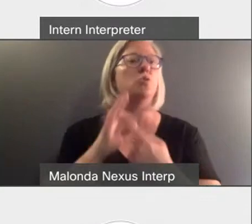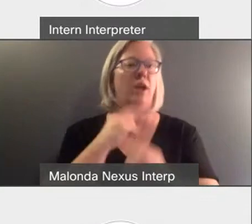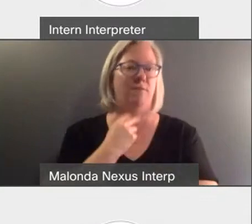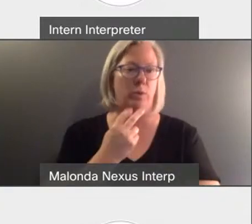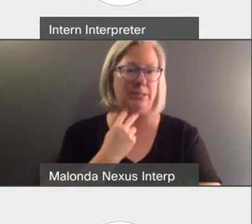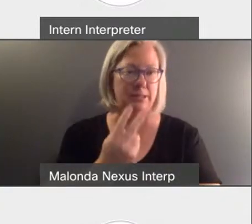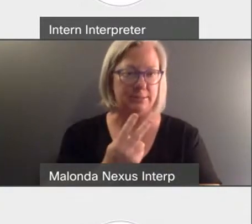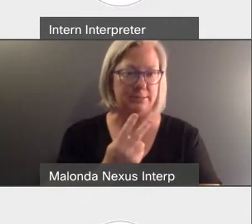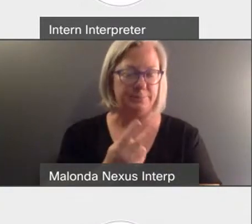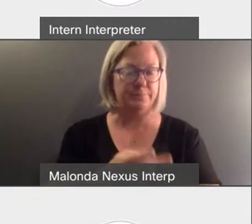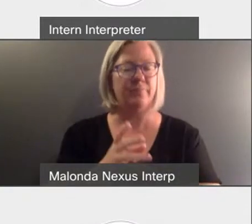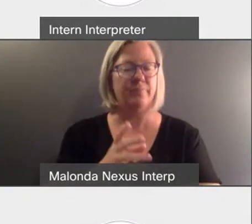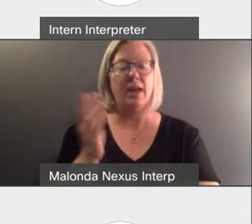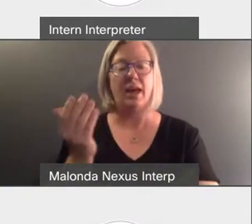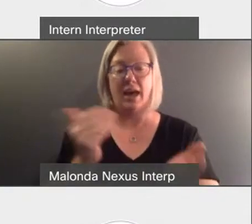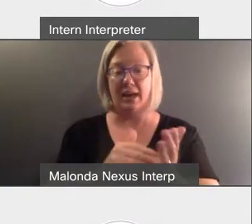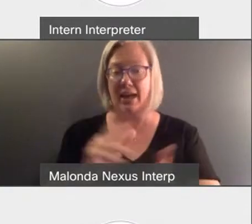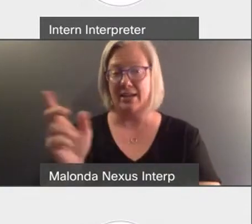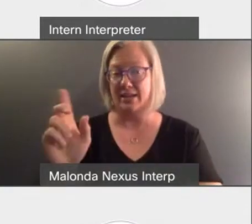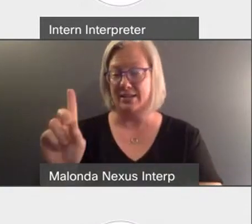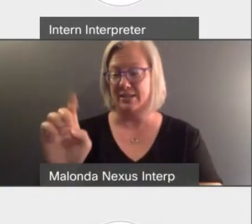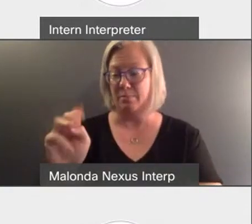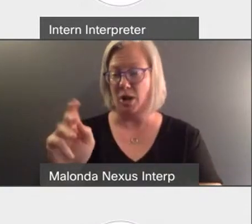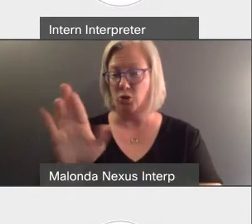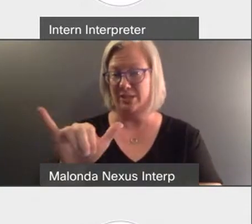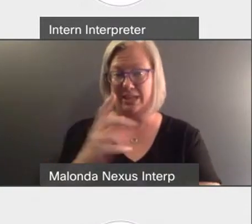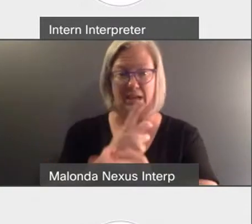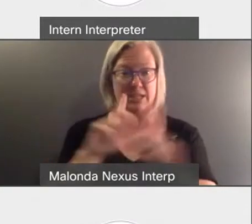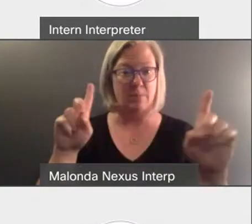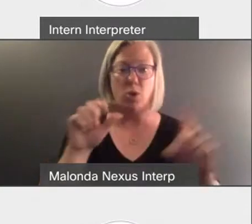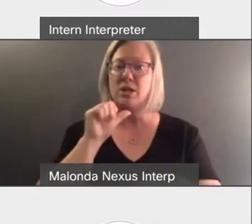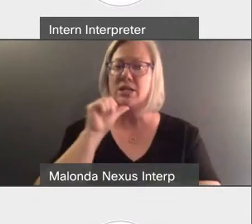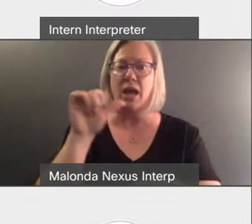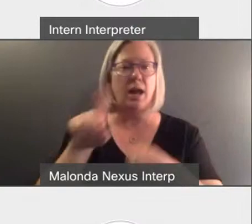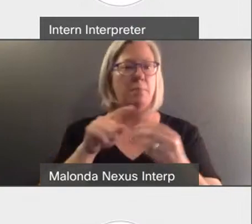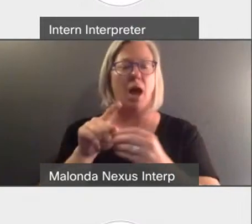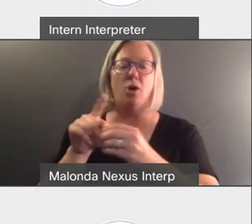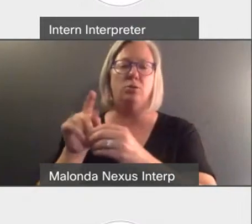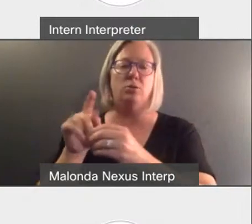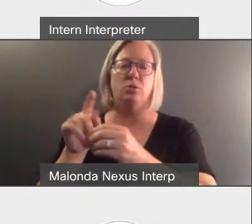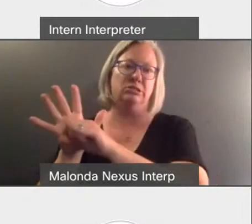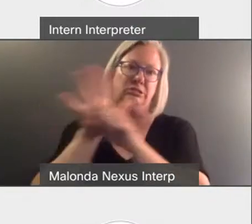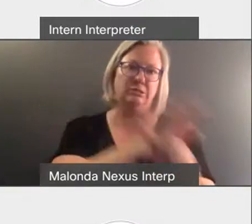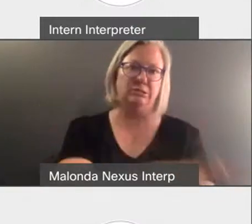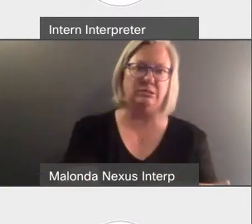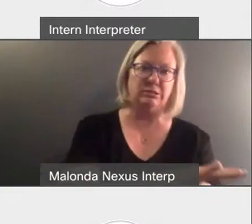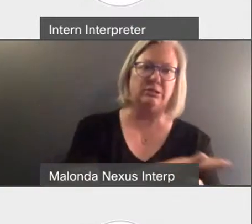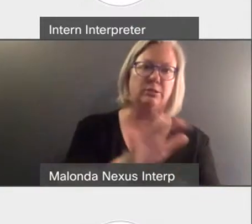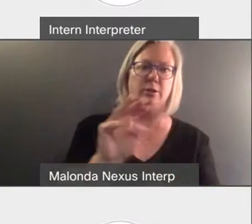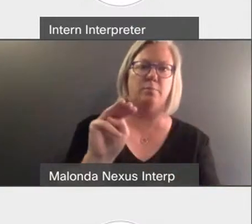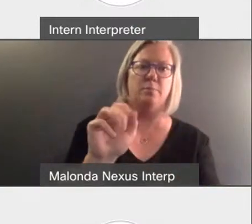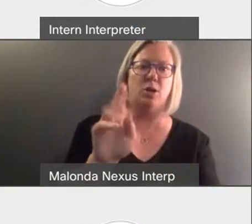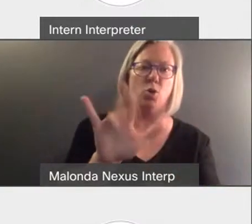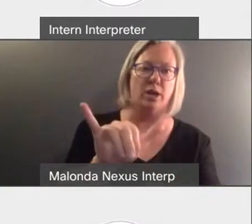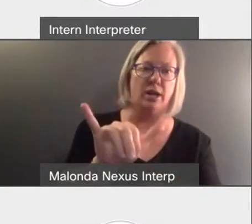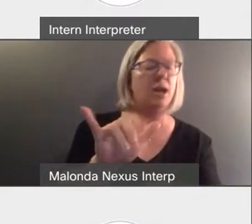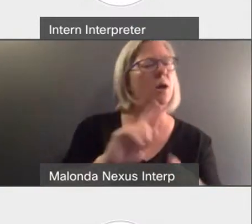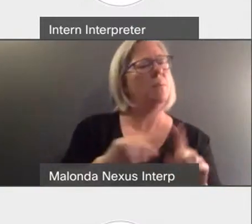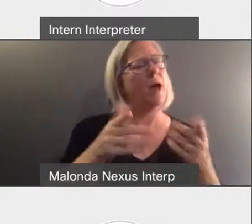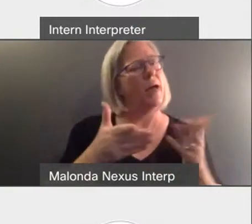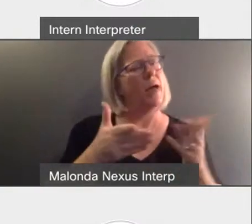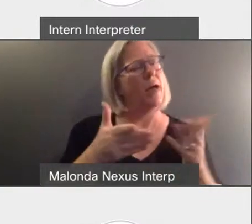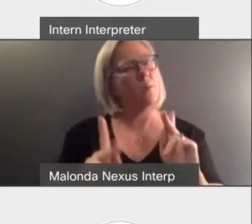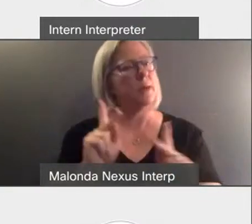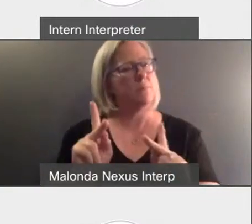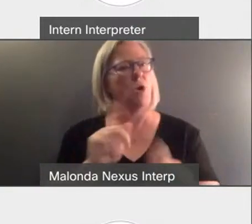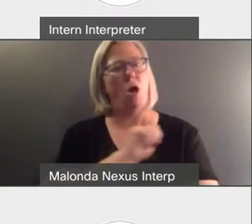again, democracy, it's not about the majority squashing the minority. It's about letting everybody have a